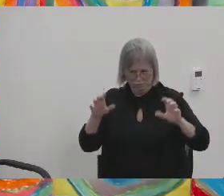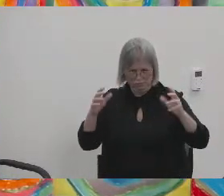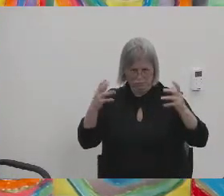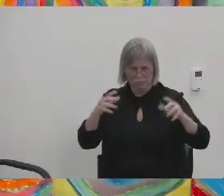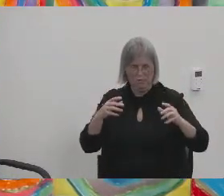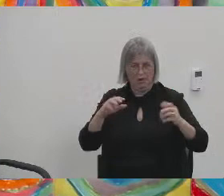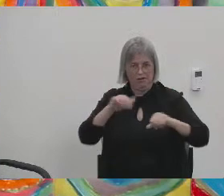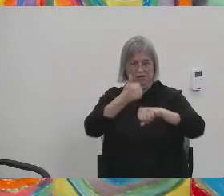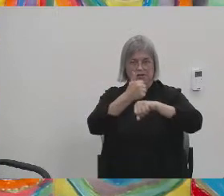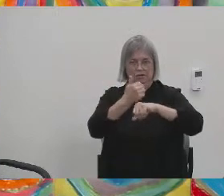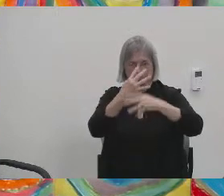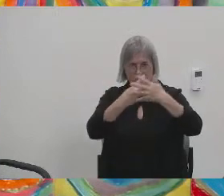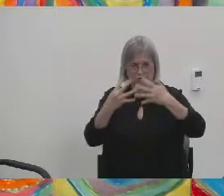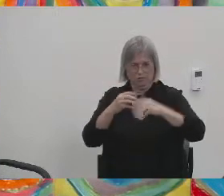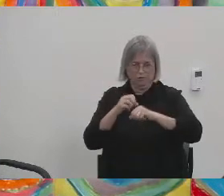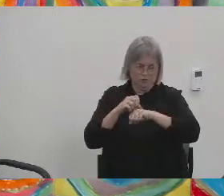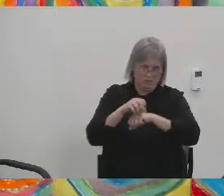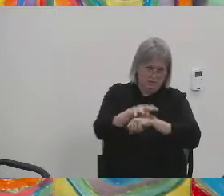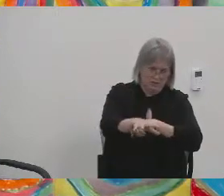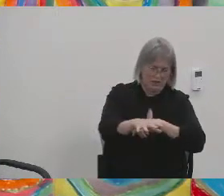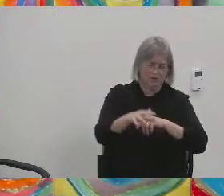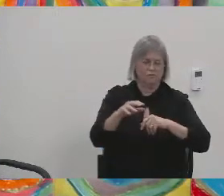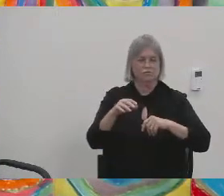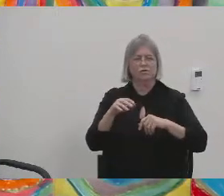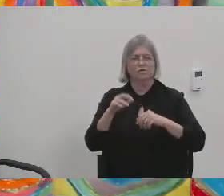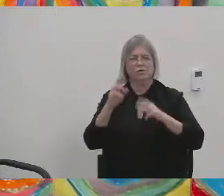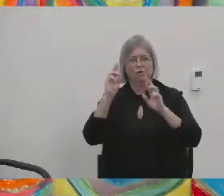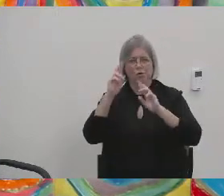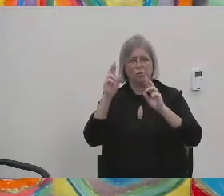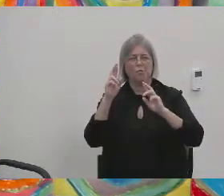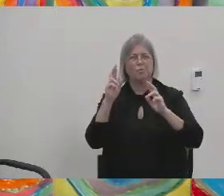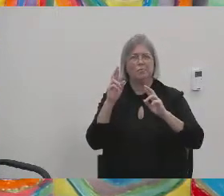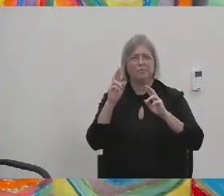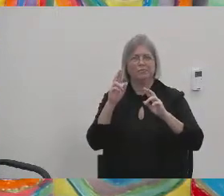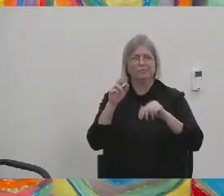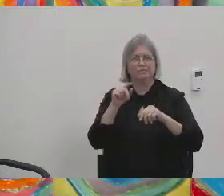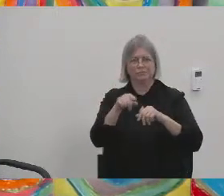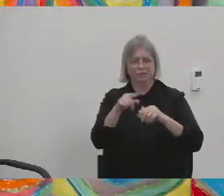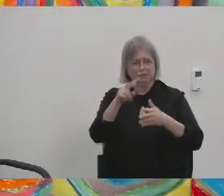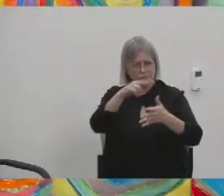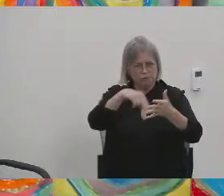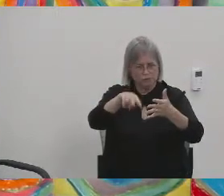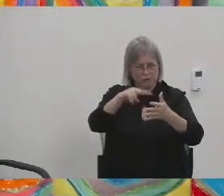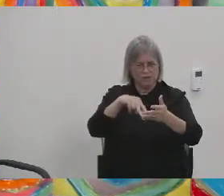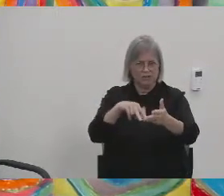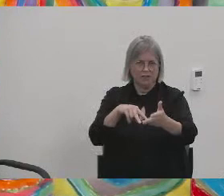schedule. And I sent it in hopes that it would be looked at.